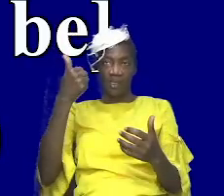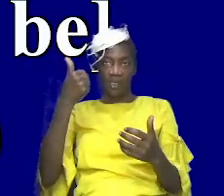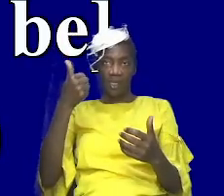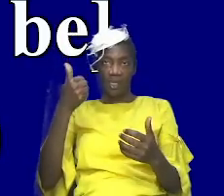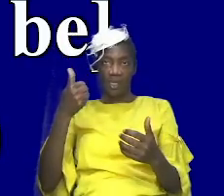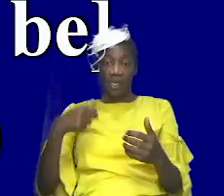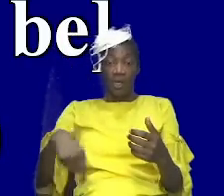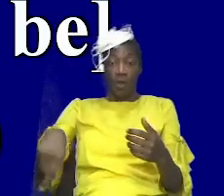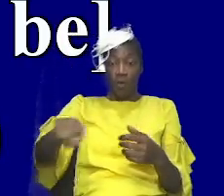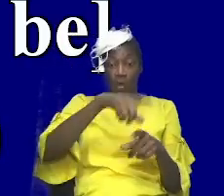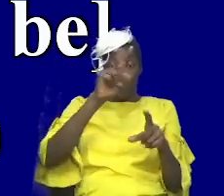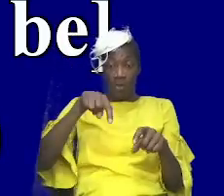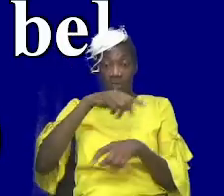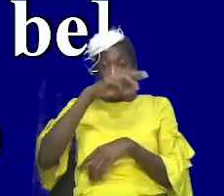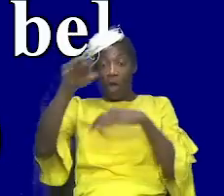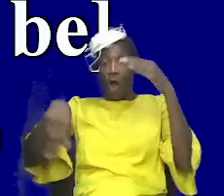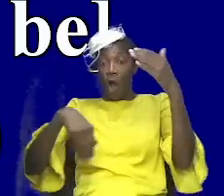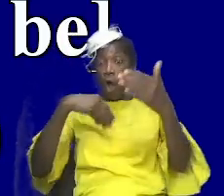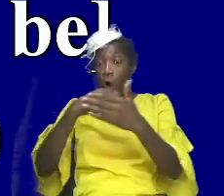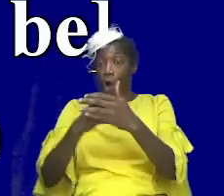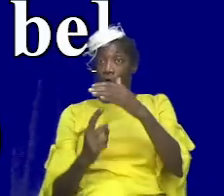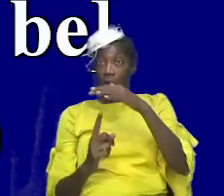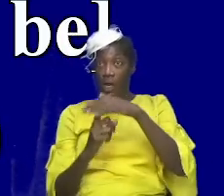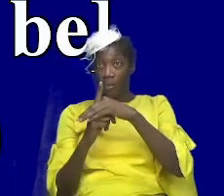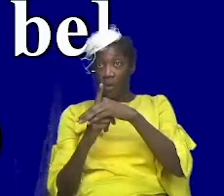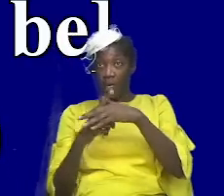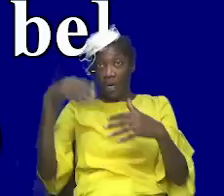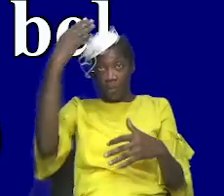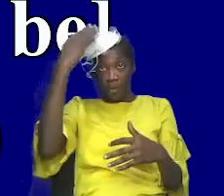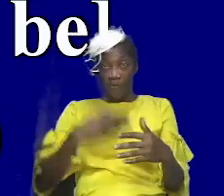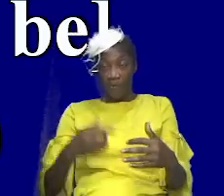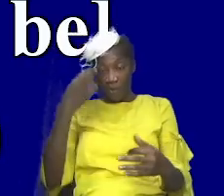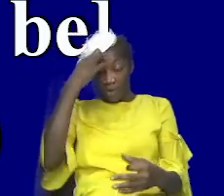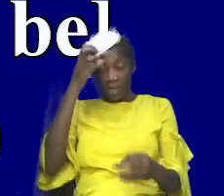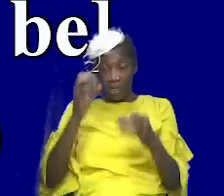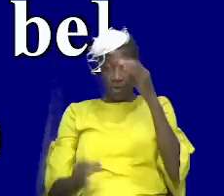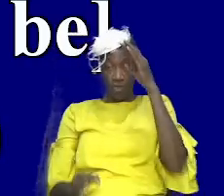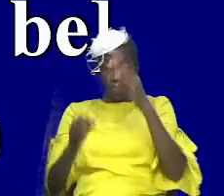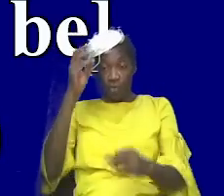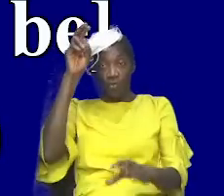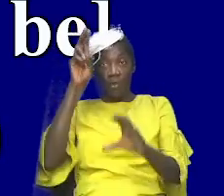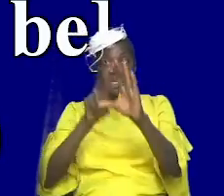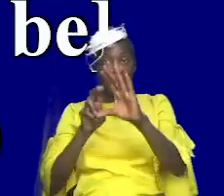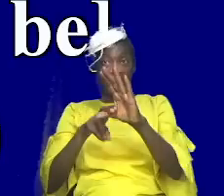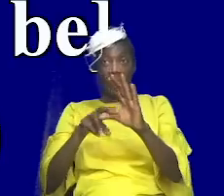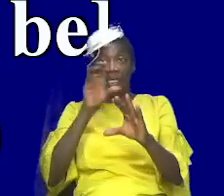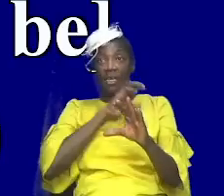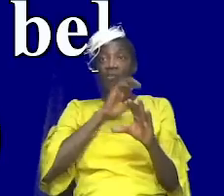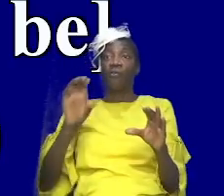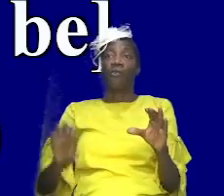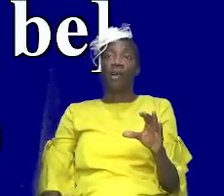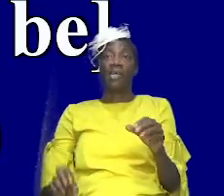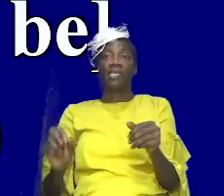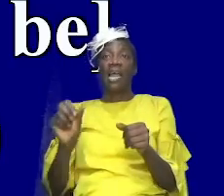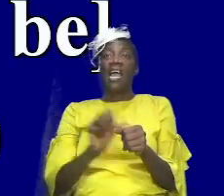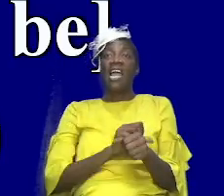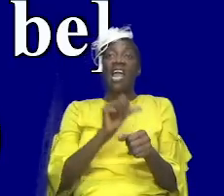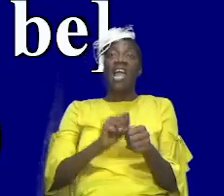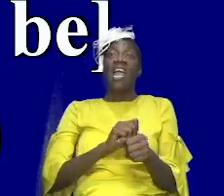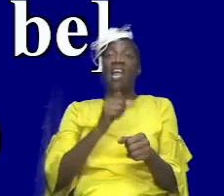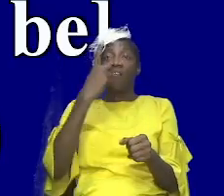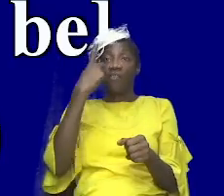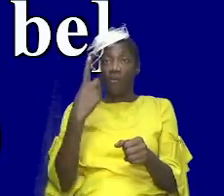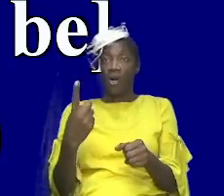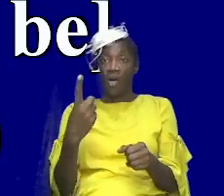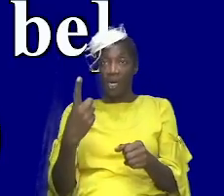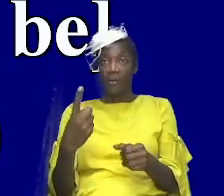we must all appear before the judgment seat of Christ, that every